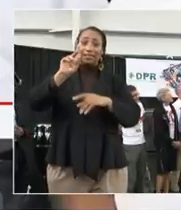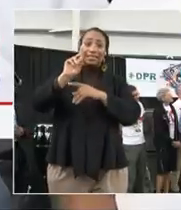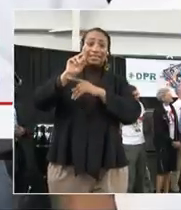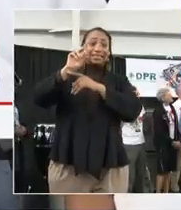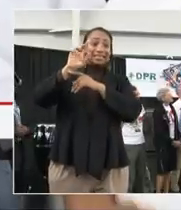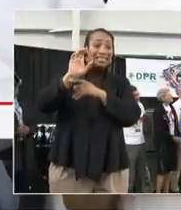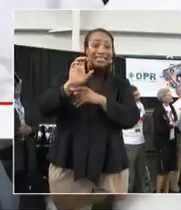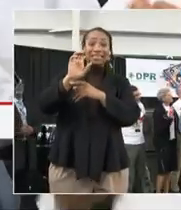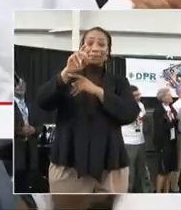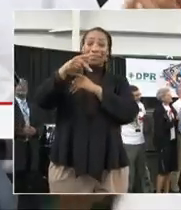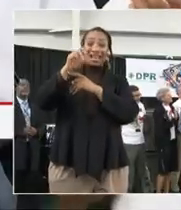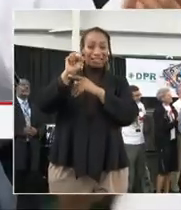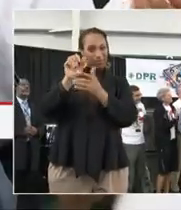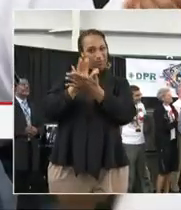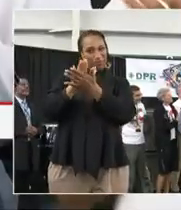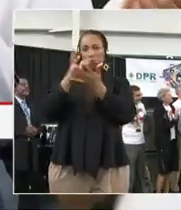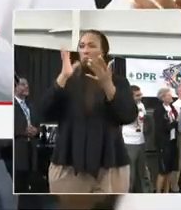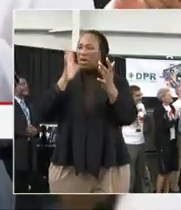done.